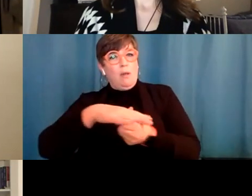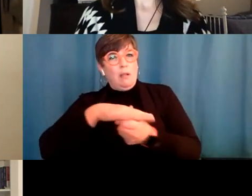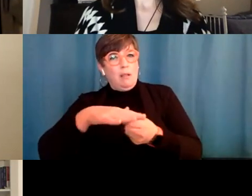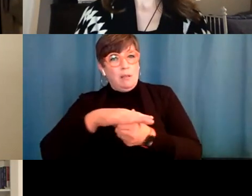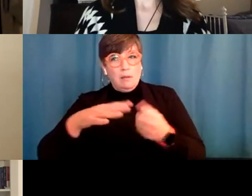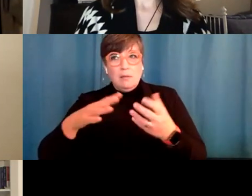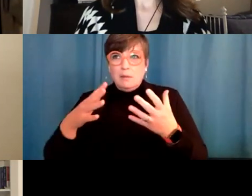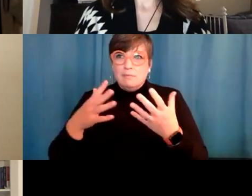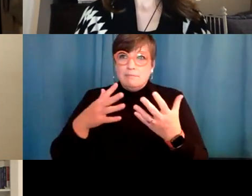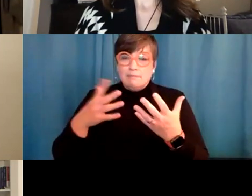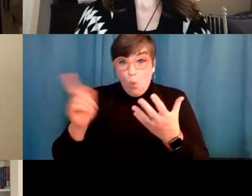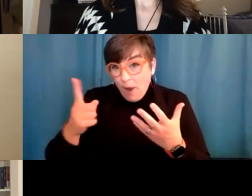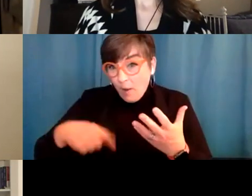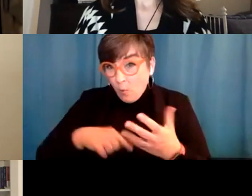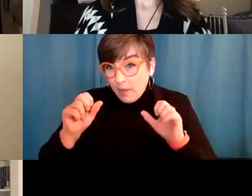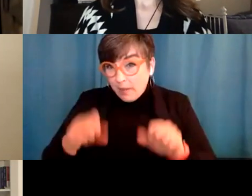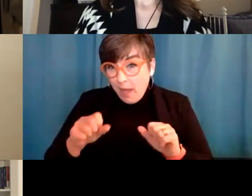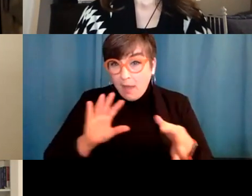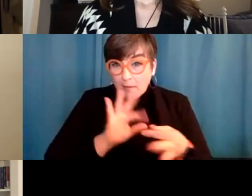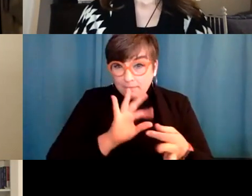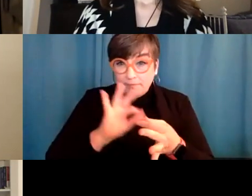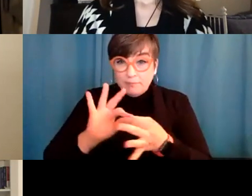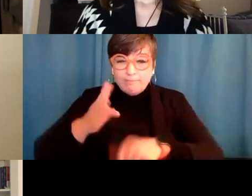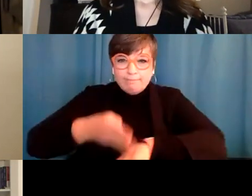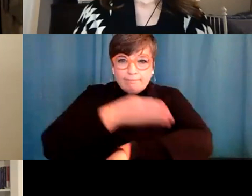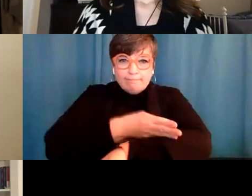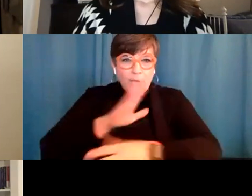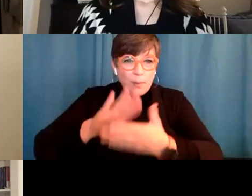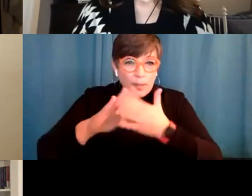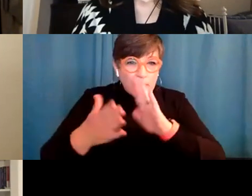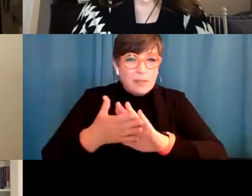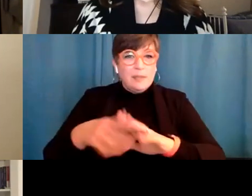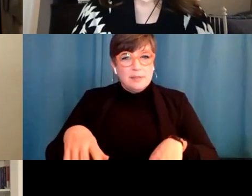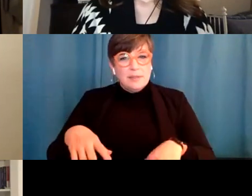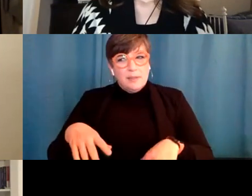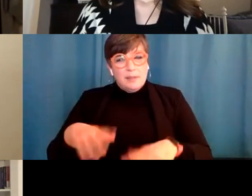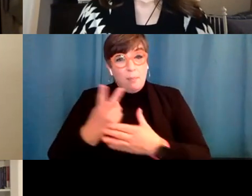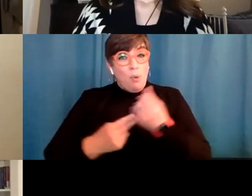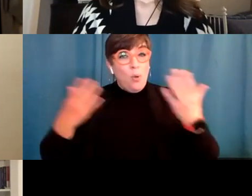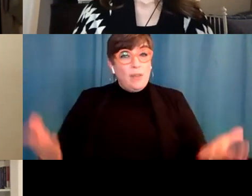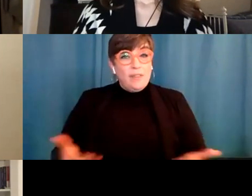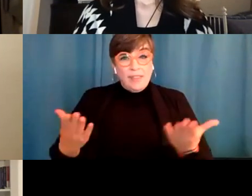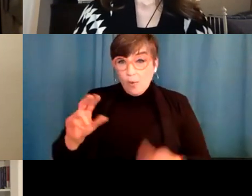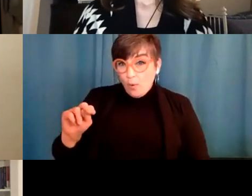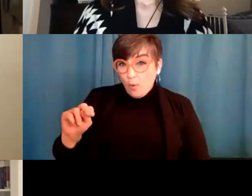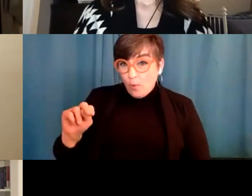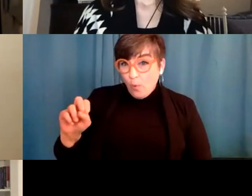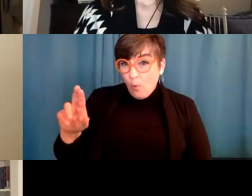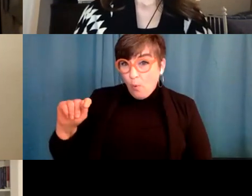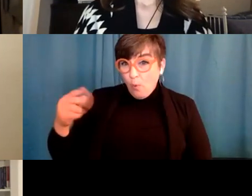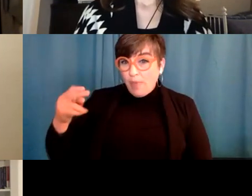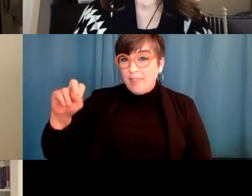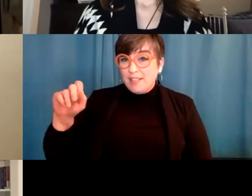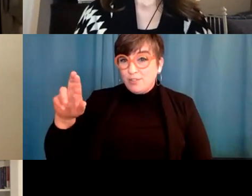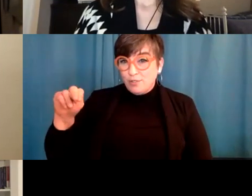can make communities better, both here at Northeastern and in the communities that we interact with,